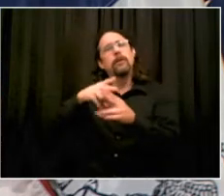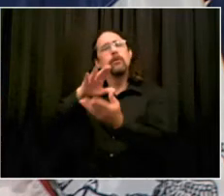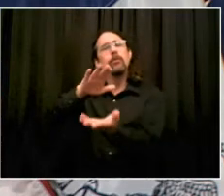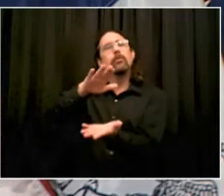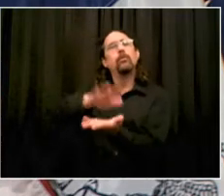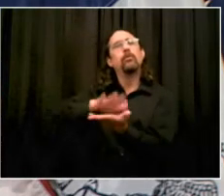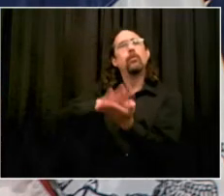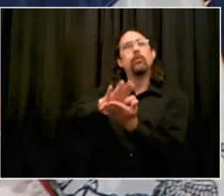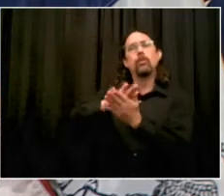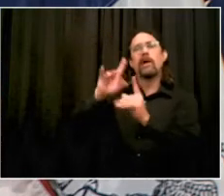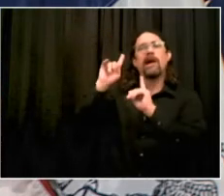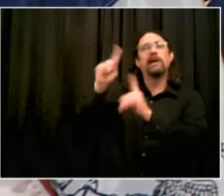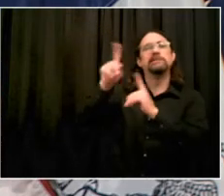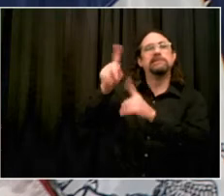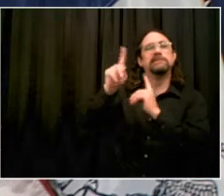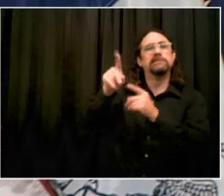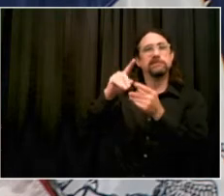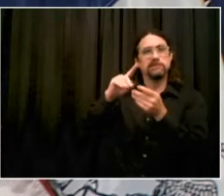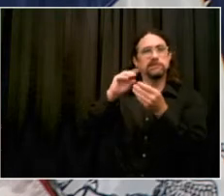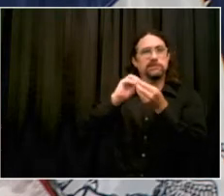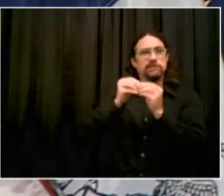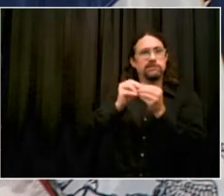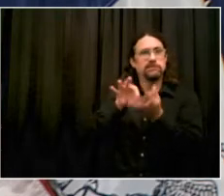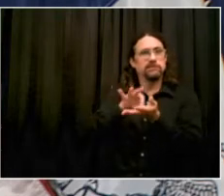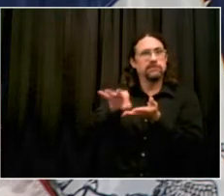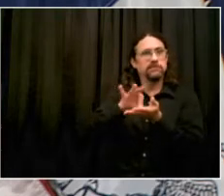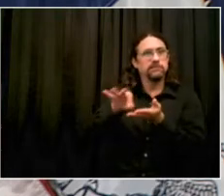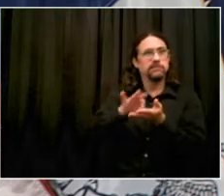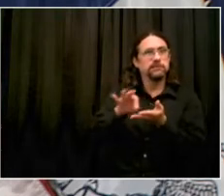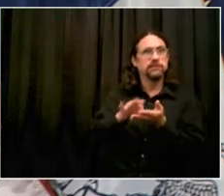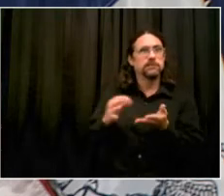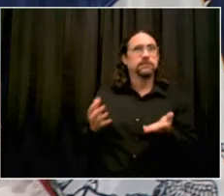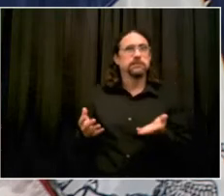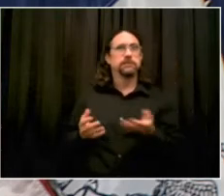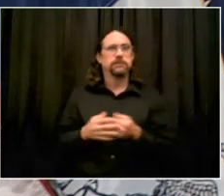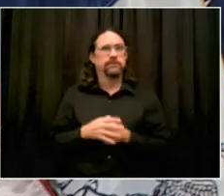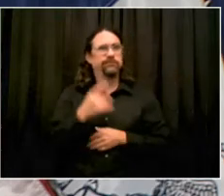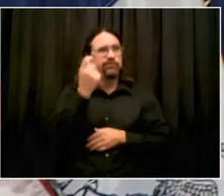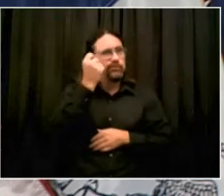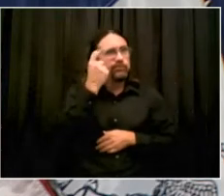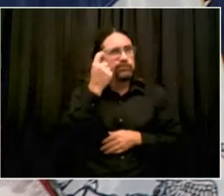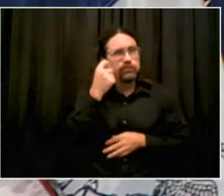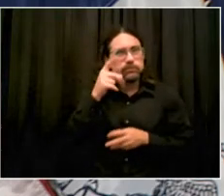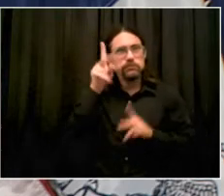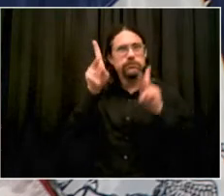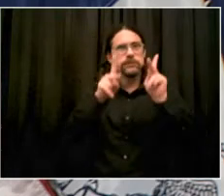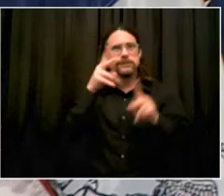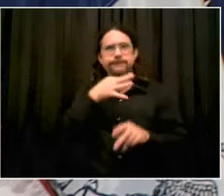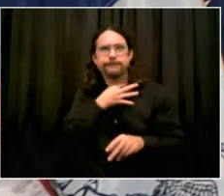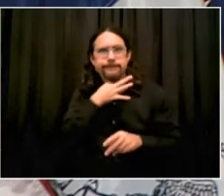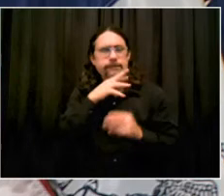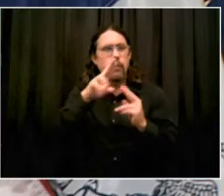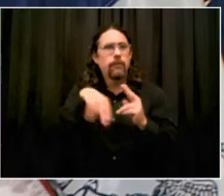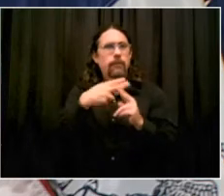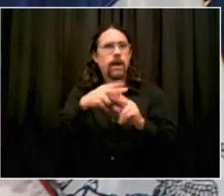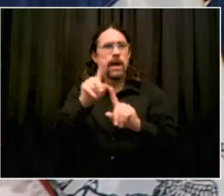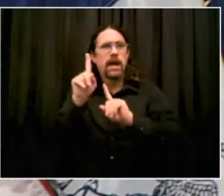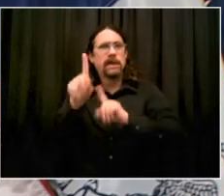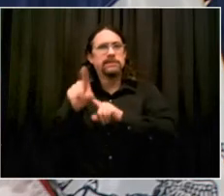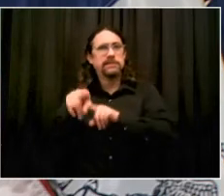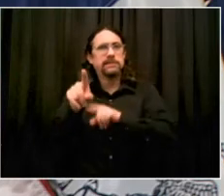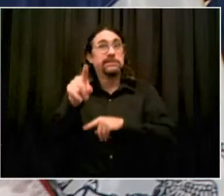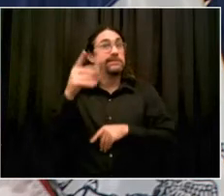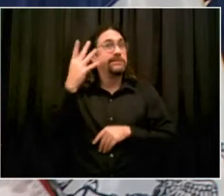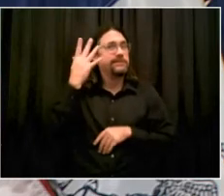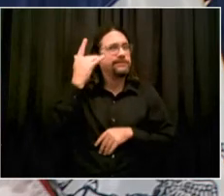that we wanted to repeat. And that's part of why we've been so adamant about going back to building up in-person education again. But we want the whole truth